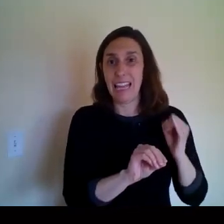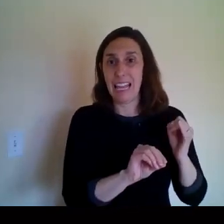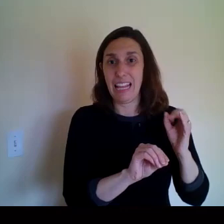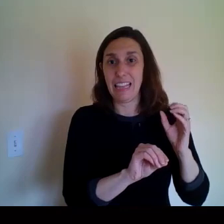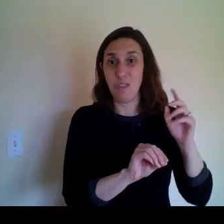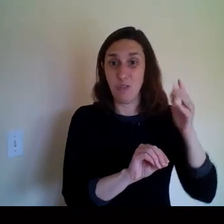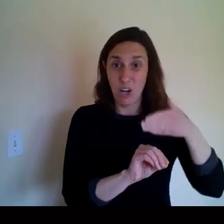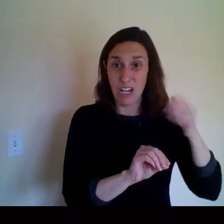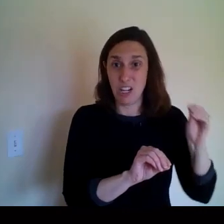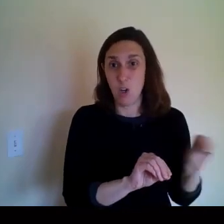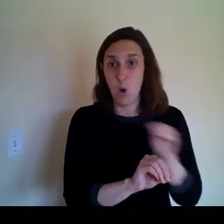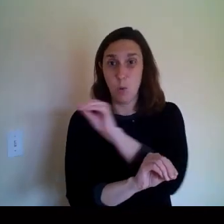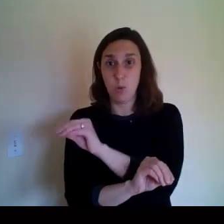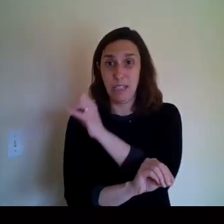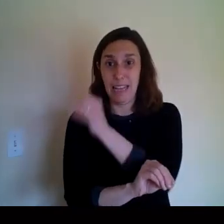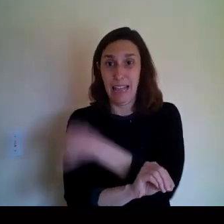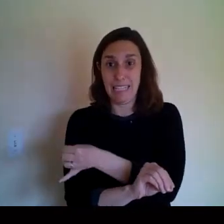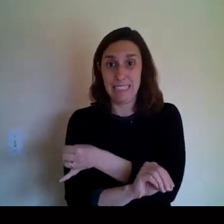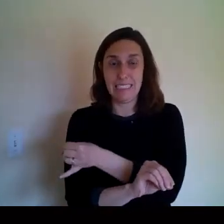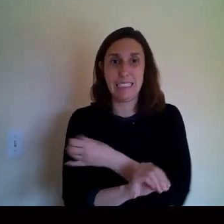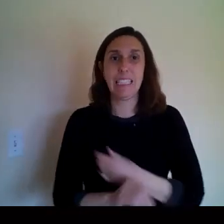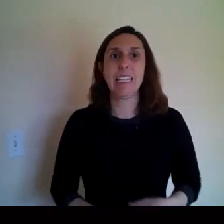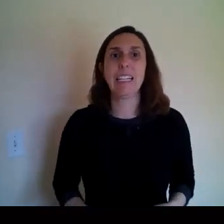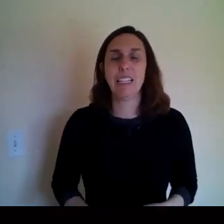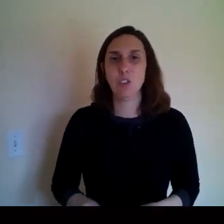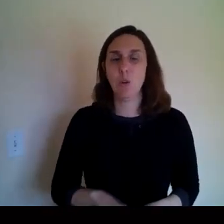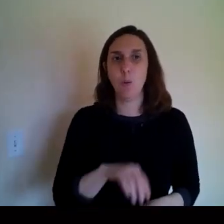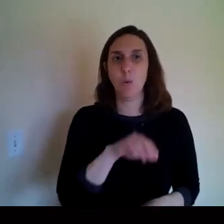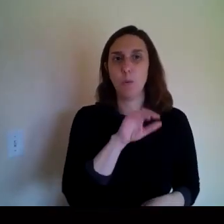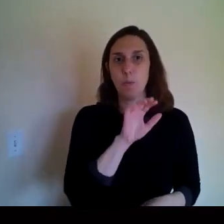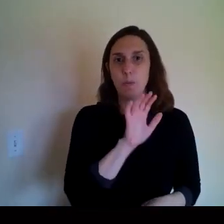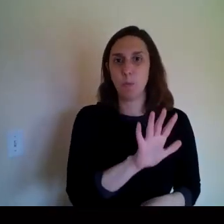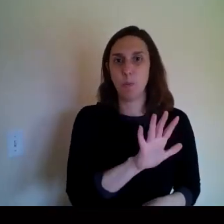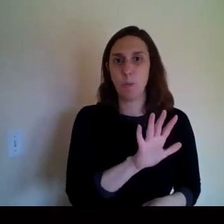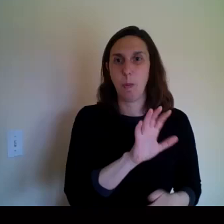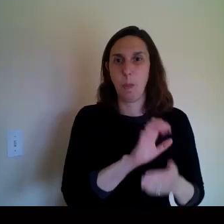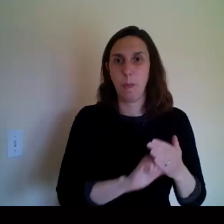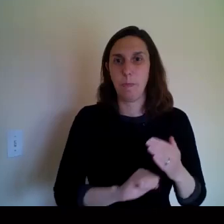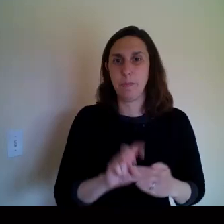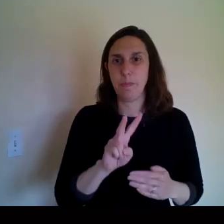at the beginning. And the inversion of the addition operator was subtraction.